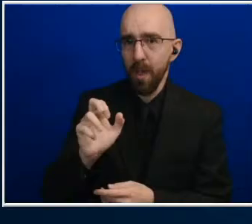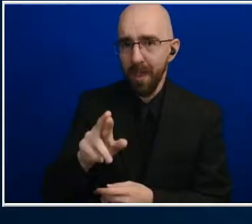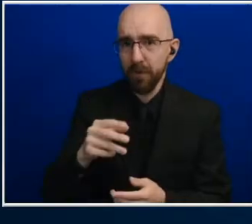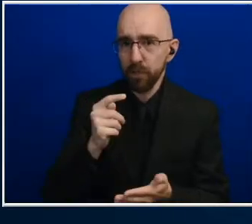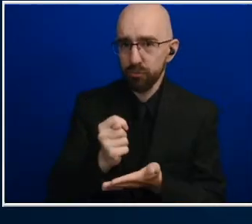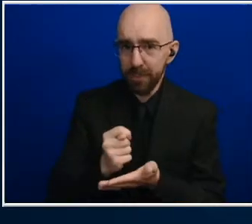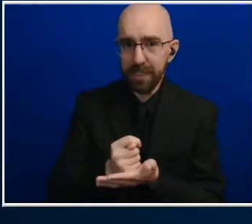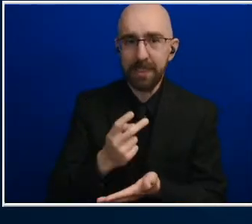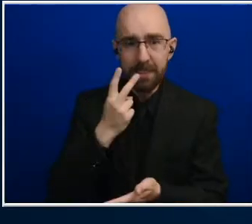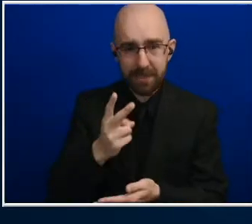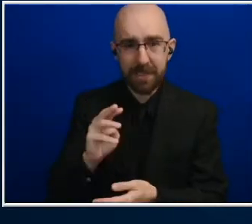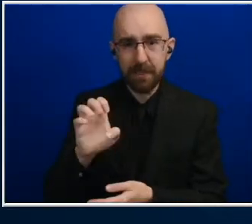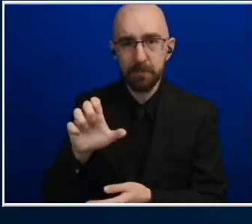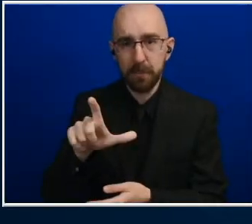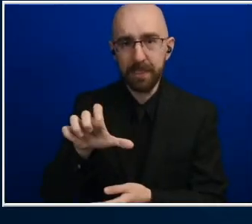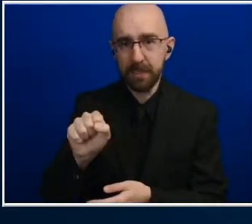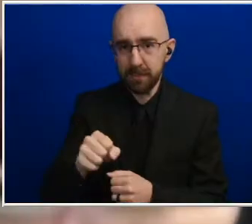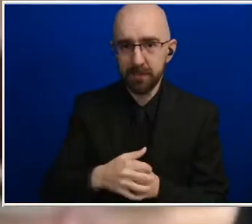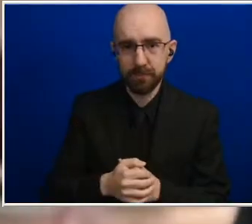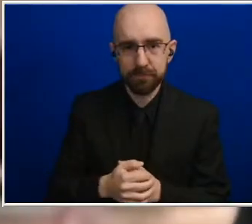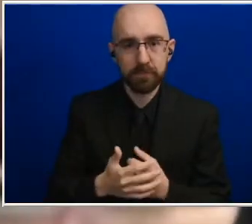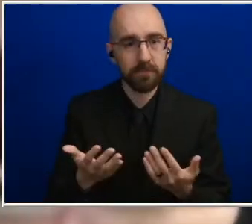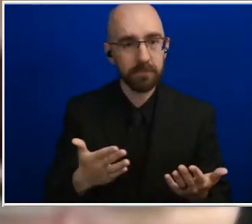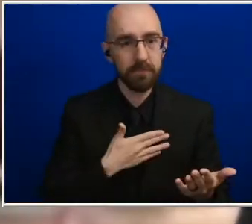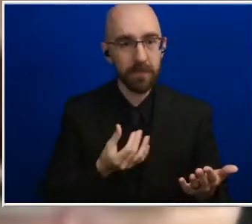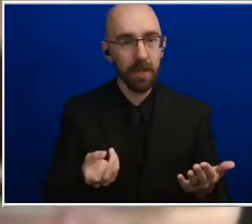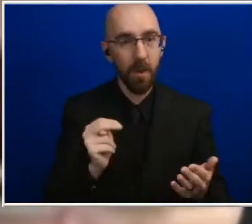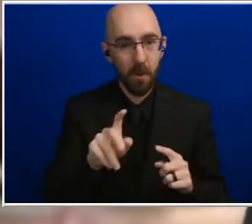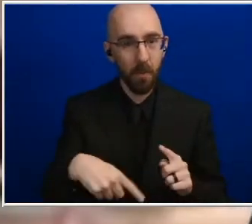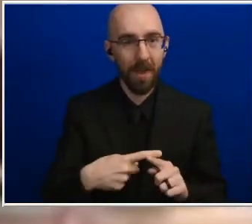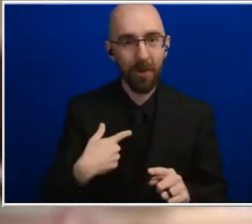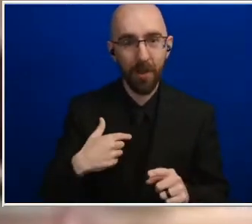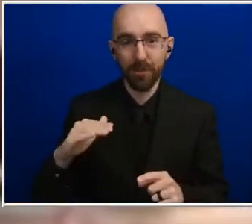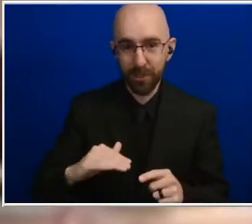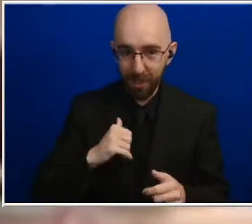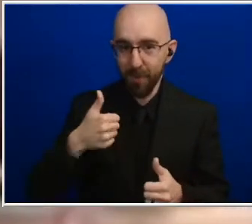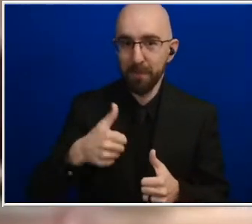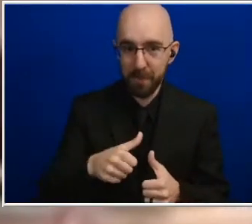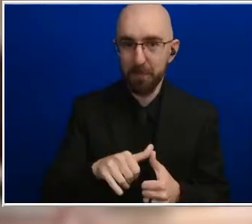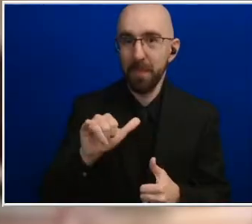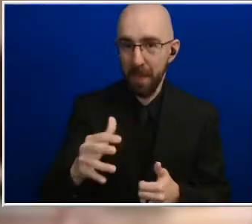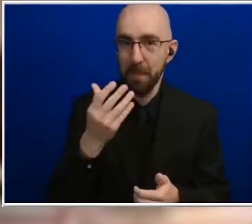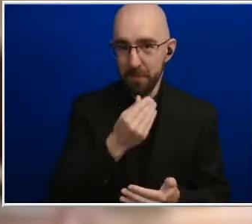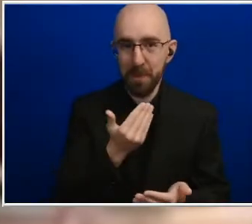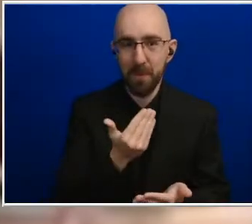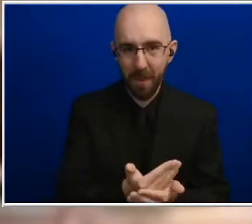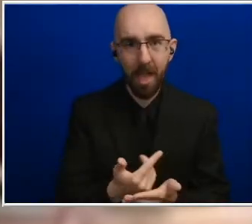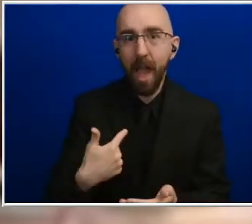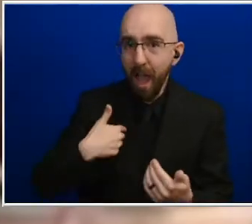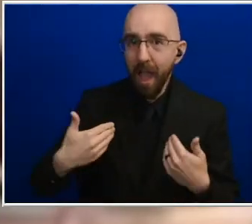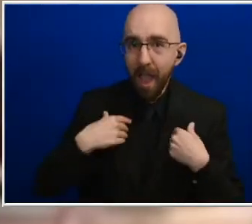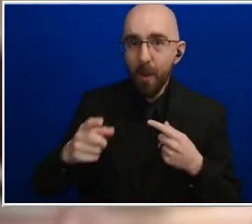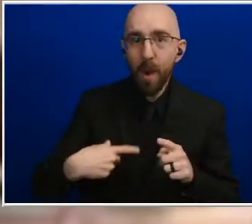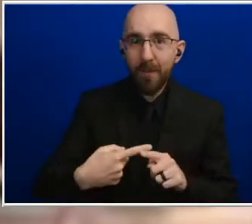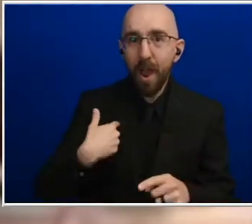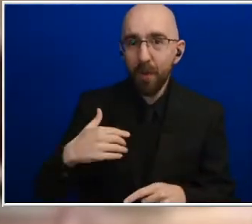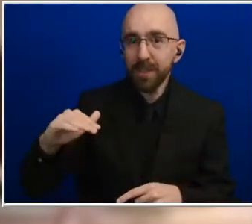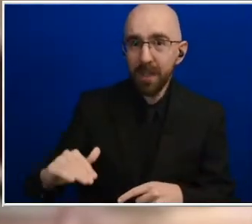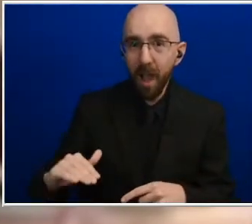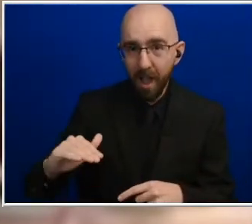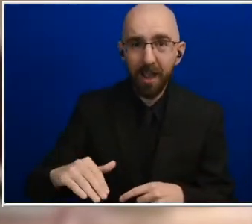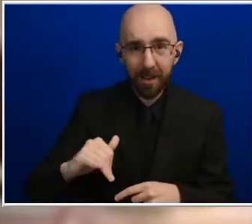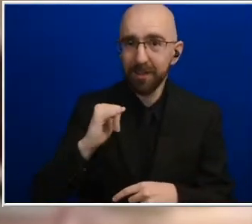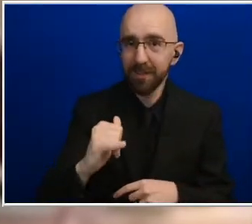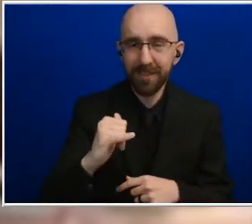measles? Well, my own when I was a child, I remember that pretty well, I had that actually. when I was really young.